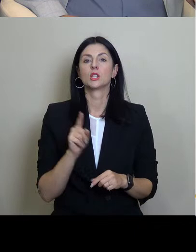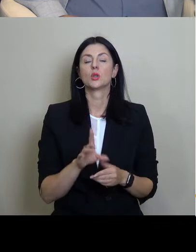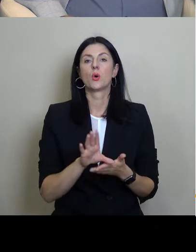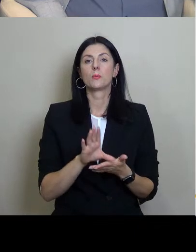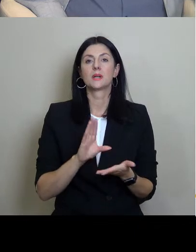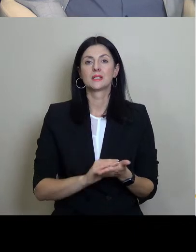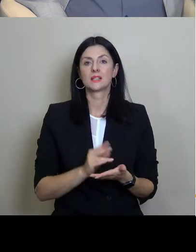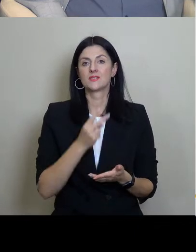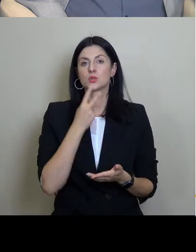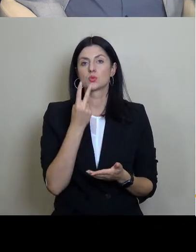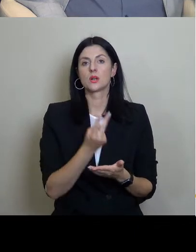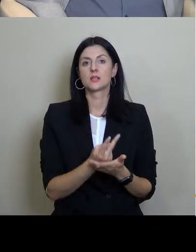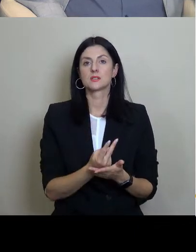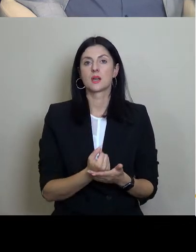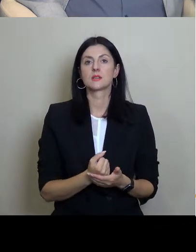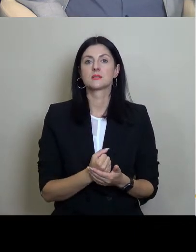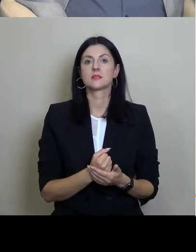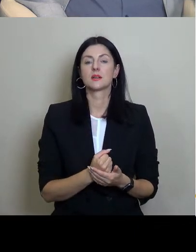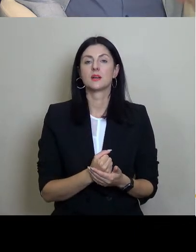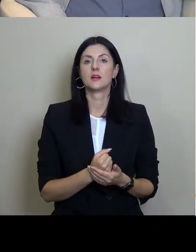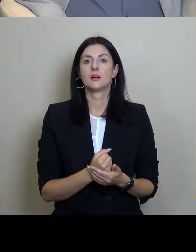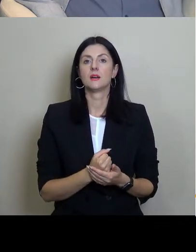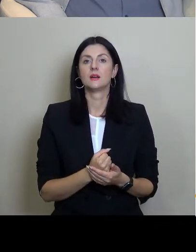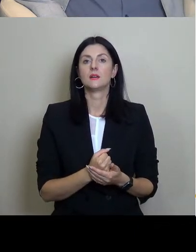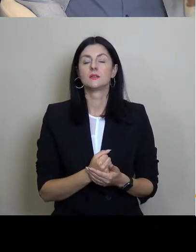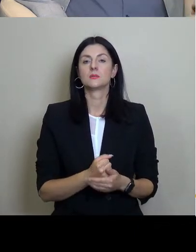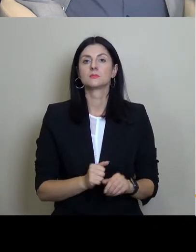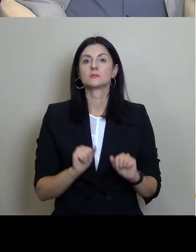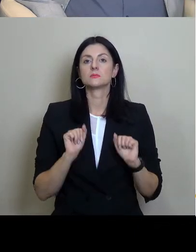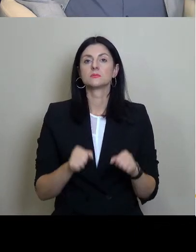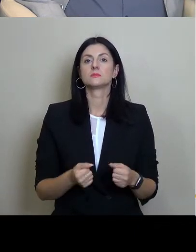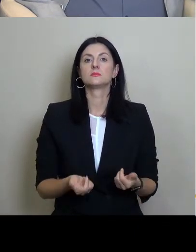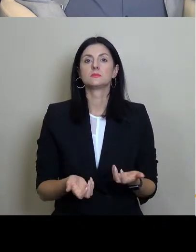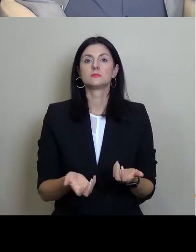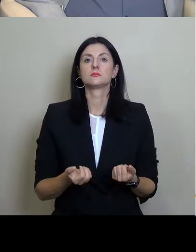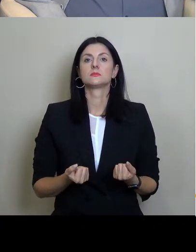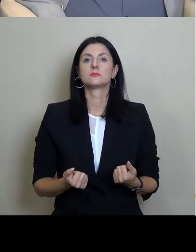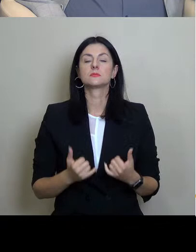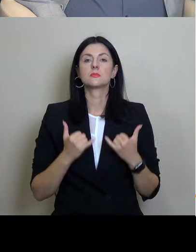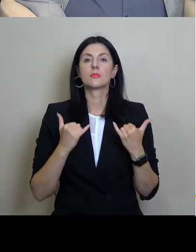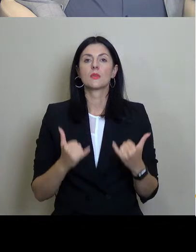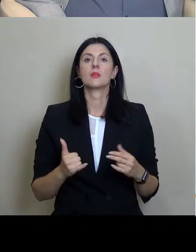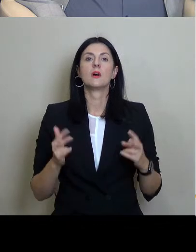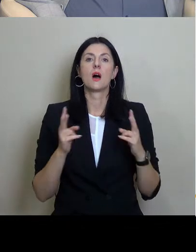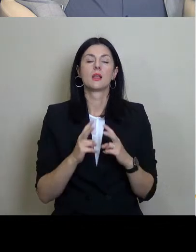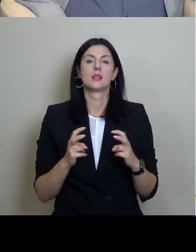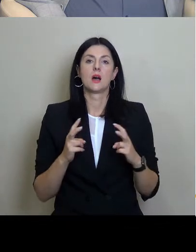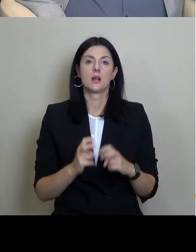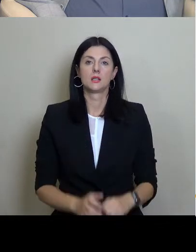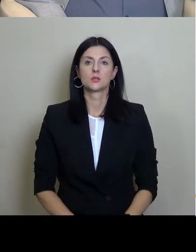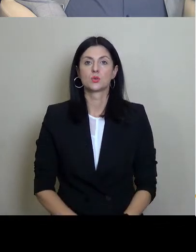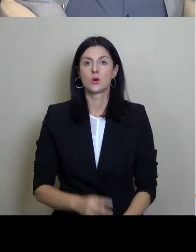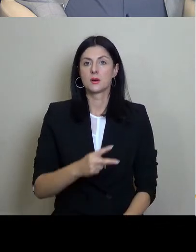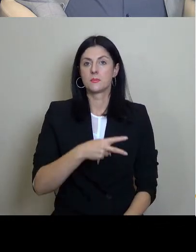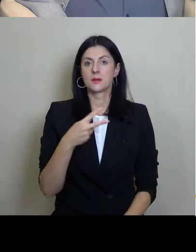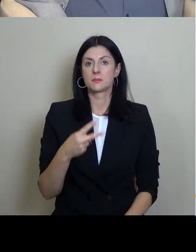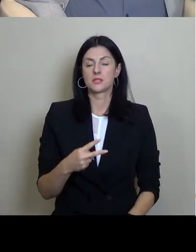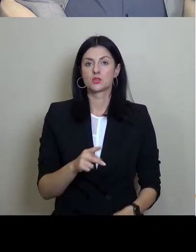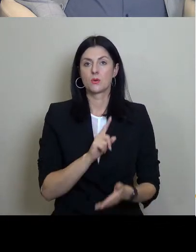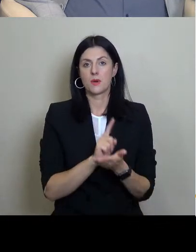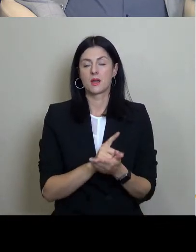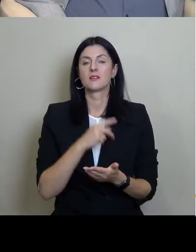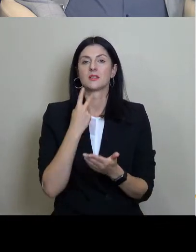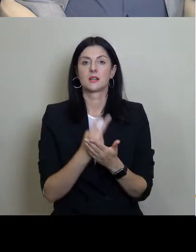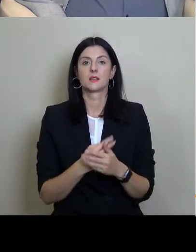what electoral code says. So that's the idea of opura that could